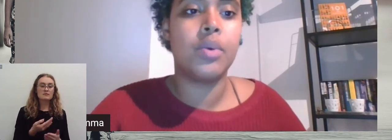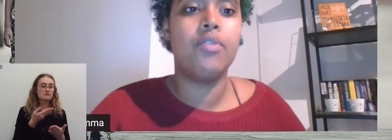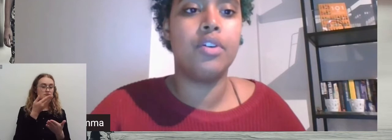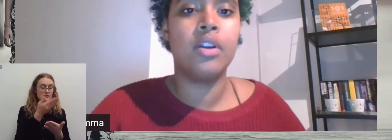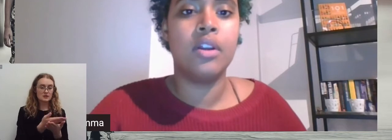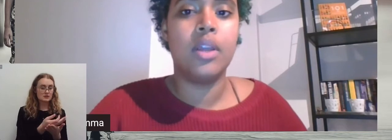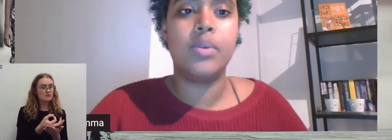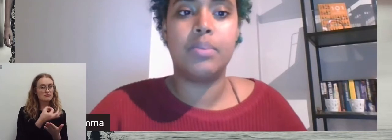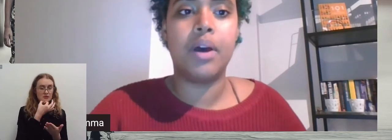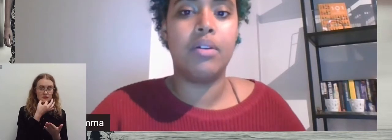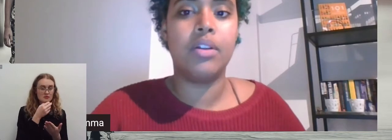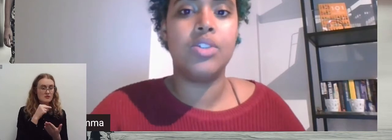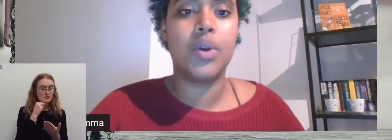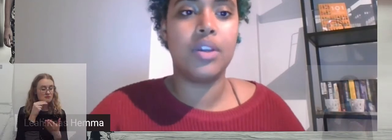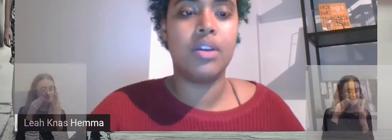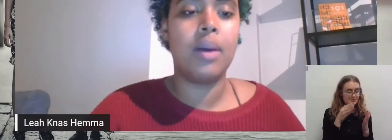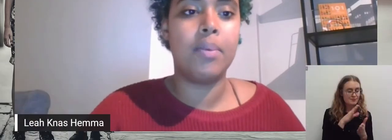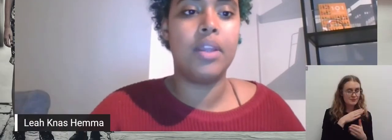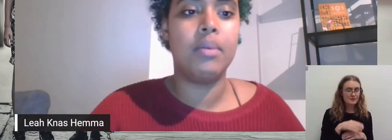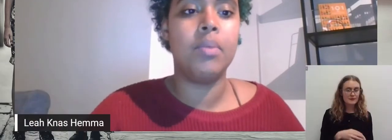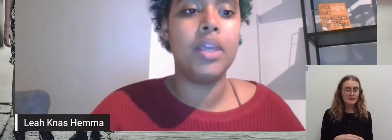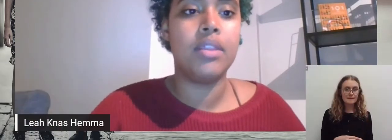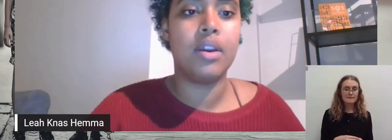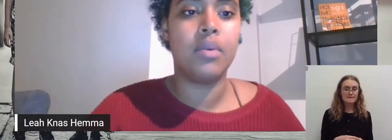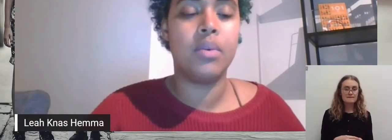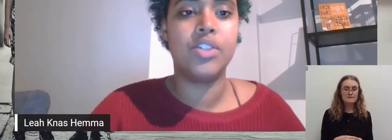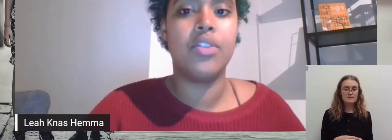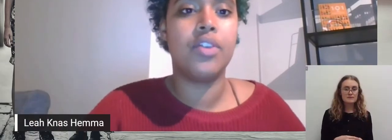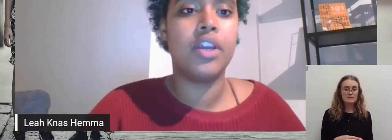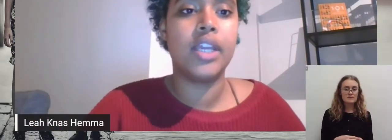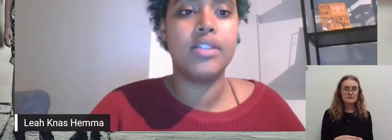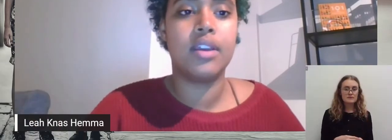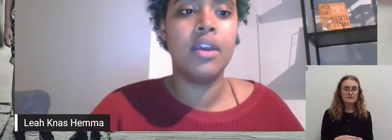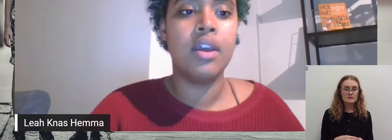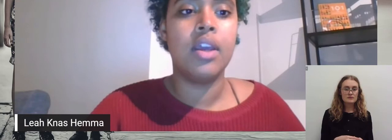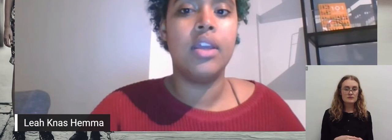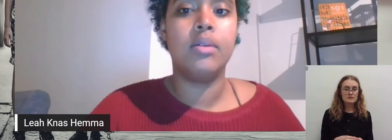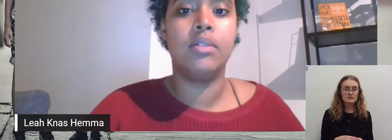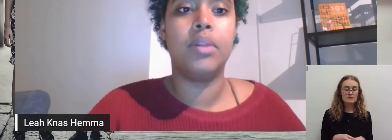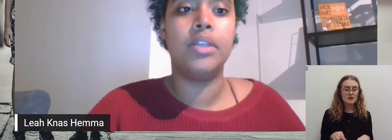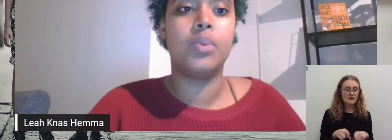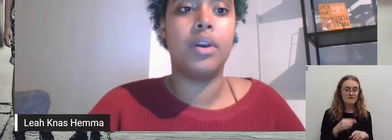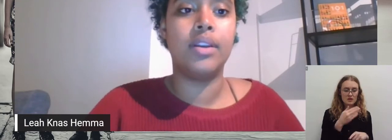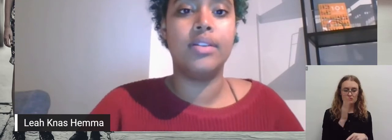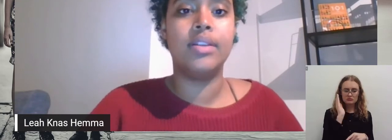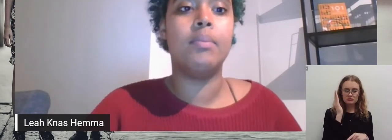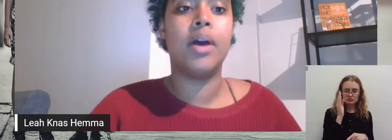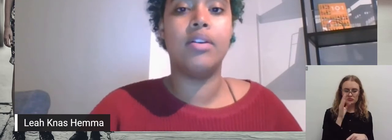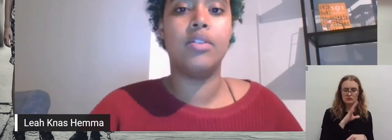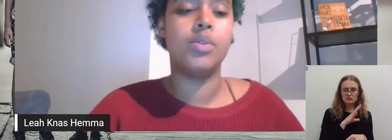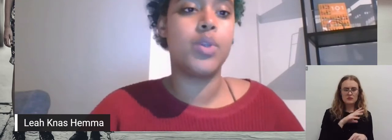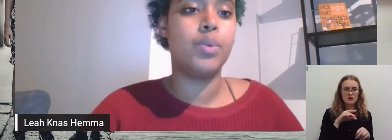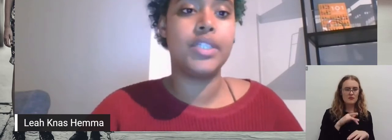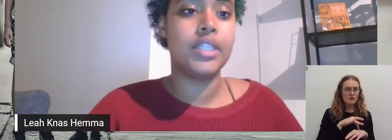pressure whatsoever. It was about enjoying company and being there with each other and connecting in a place where it didn't